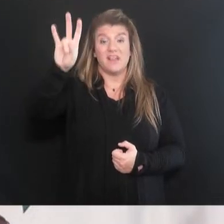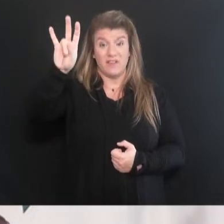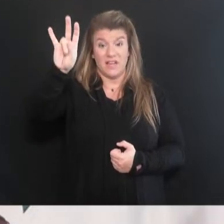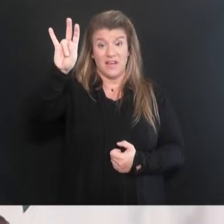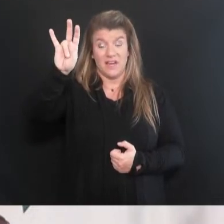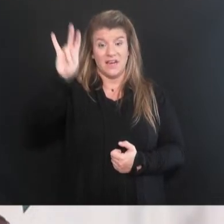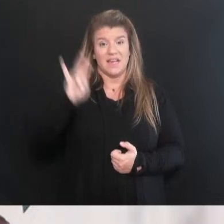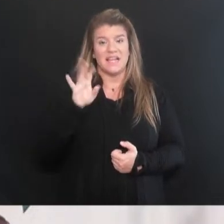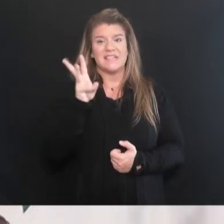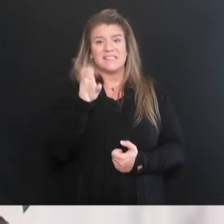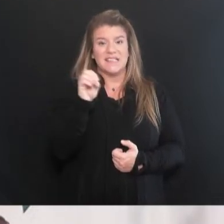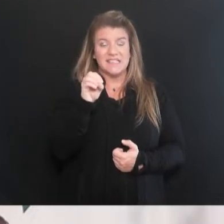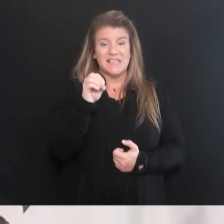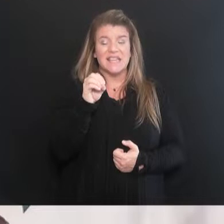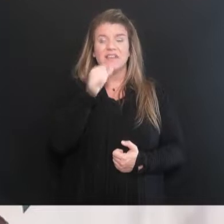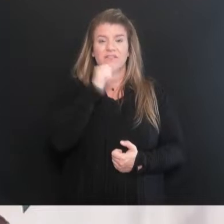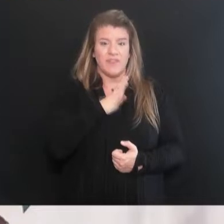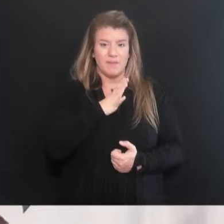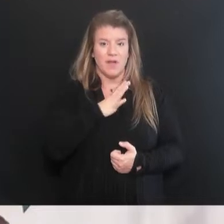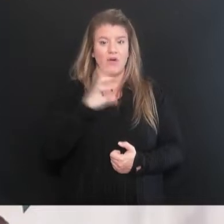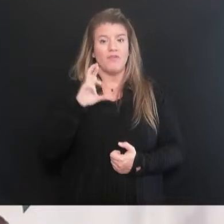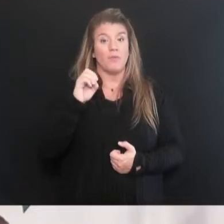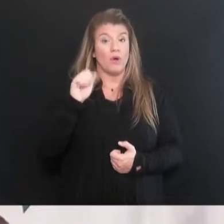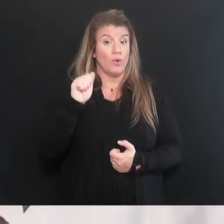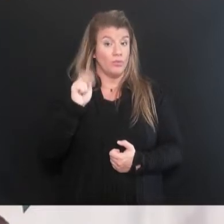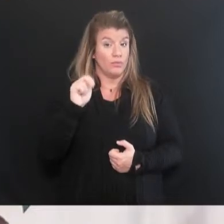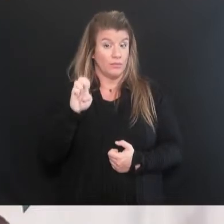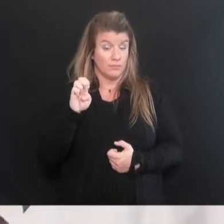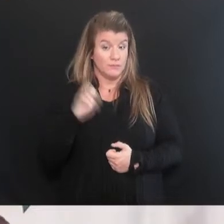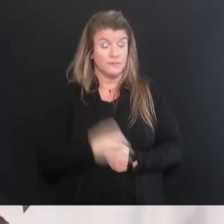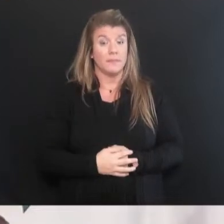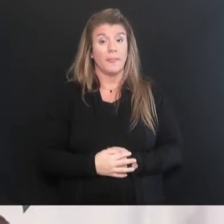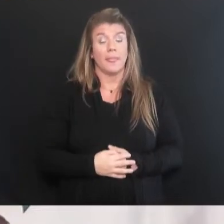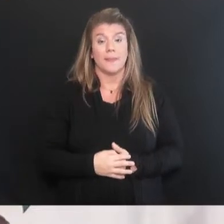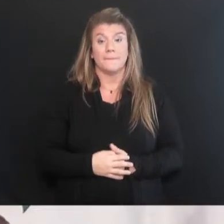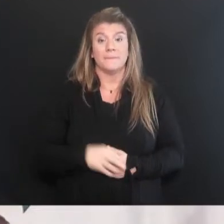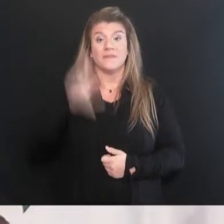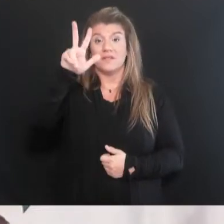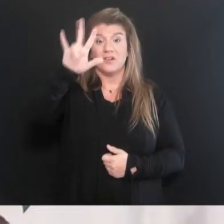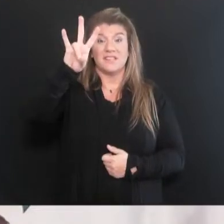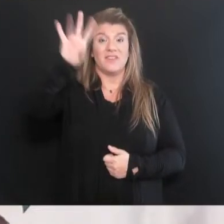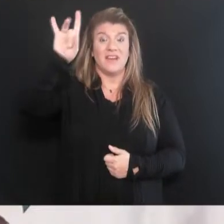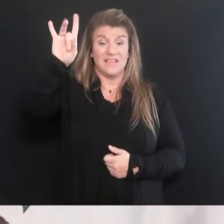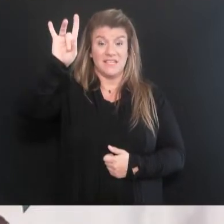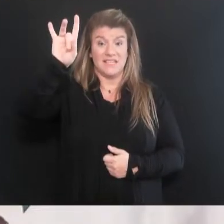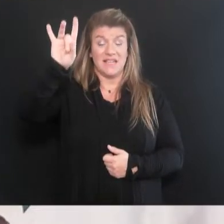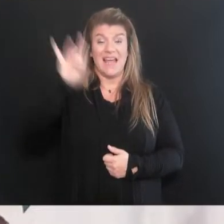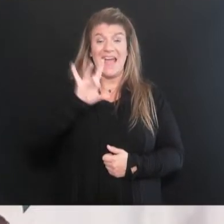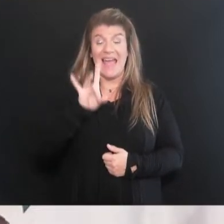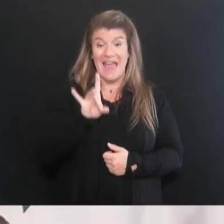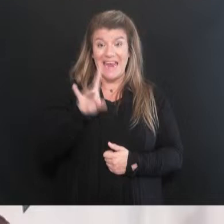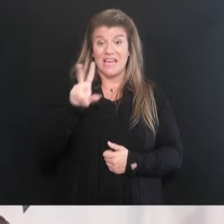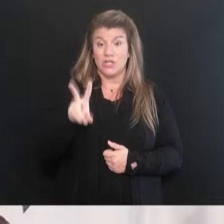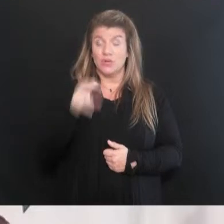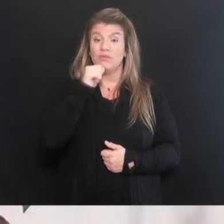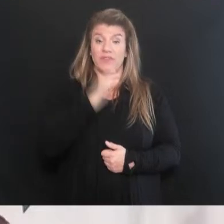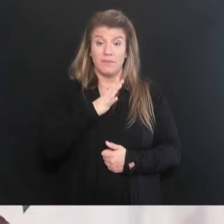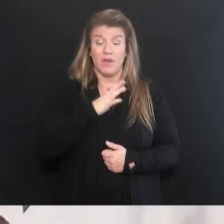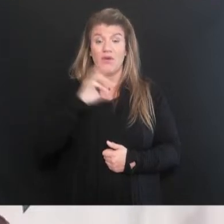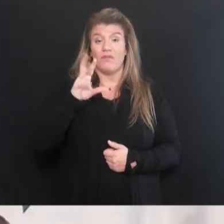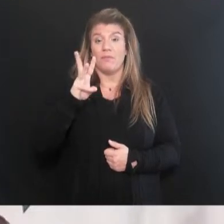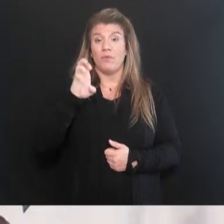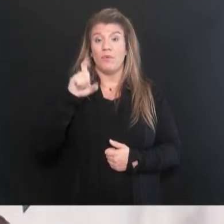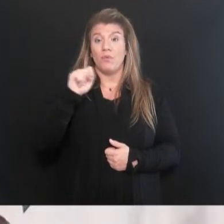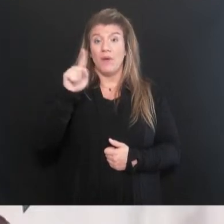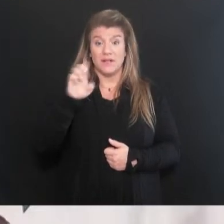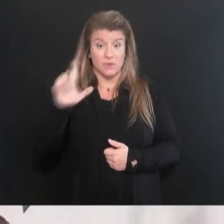death is a 60-year-old female from Roane County. The 3,718th death is an 82-year-old female from Wetzel